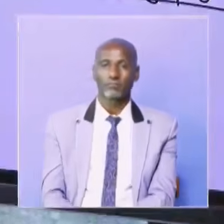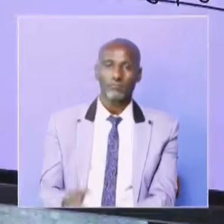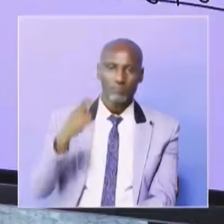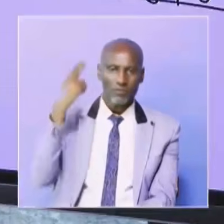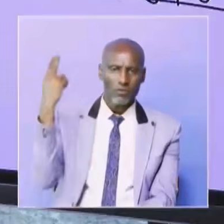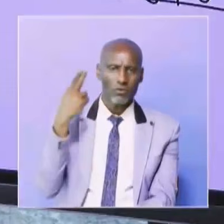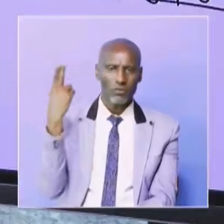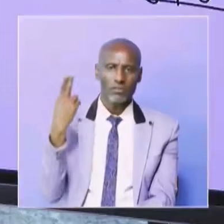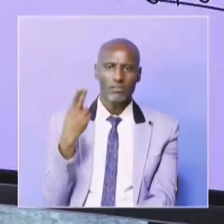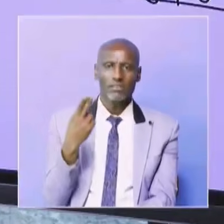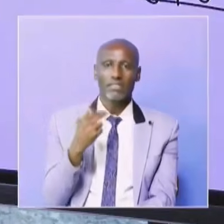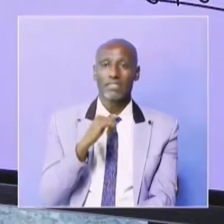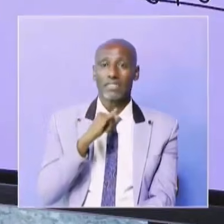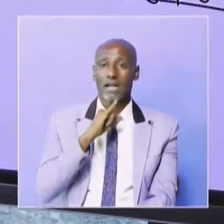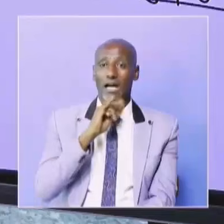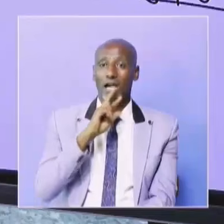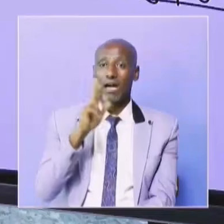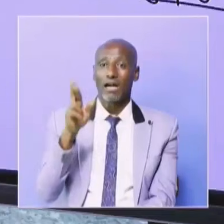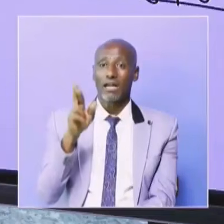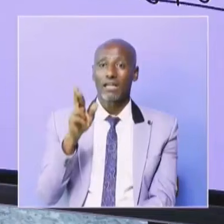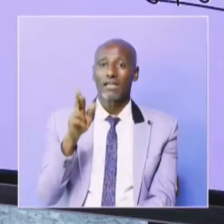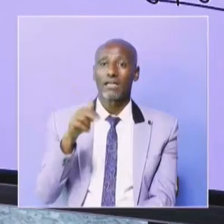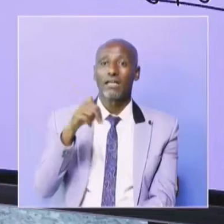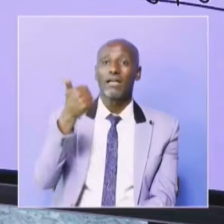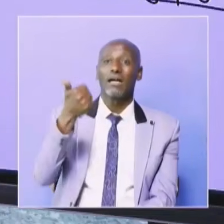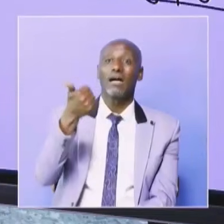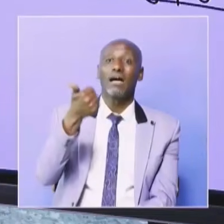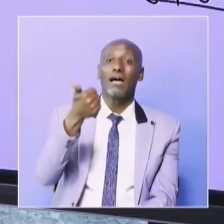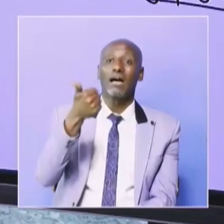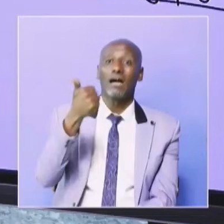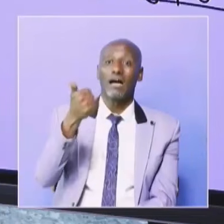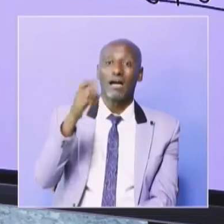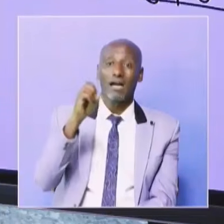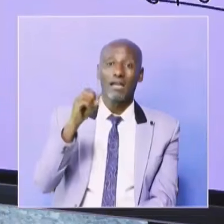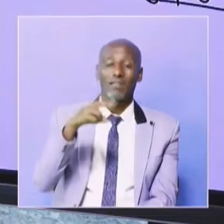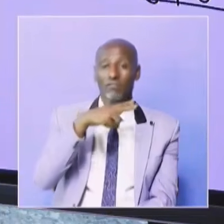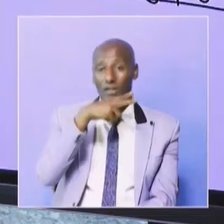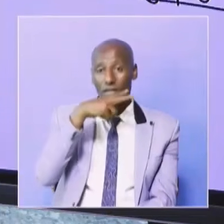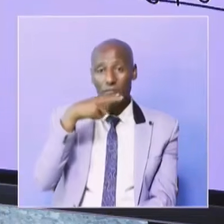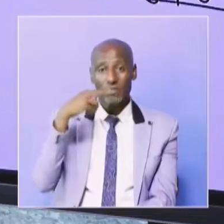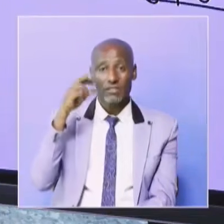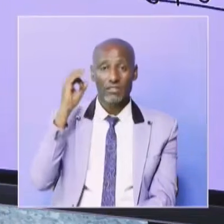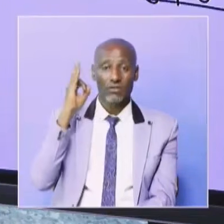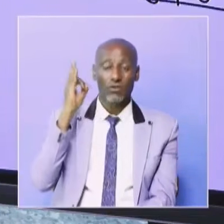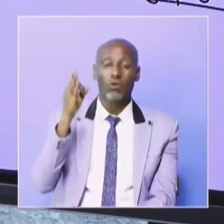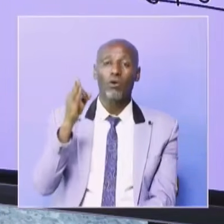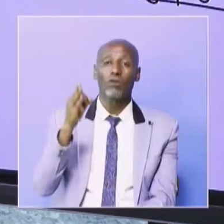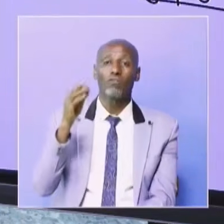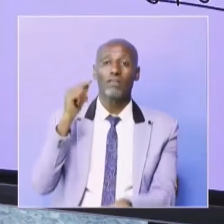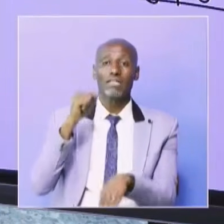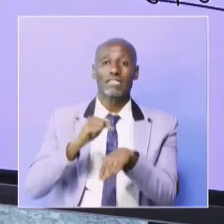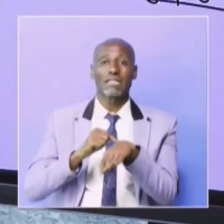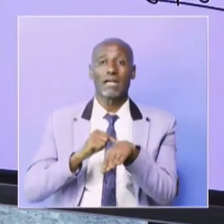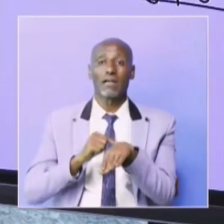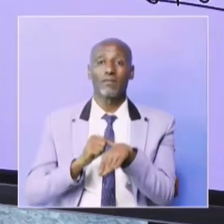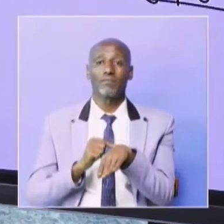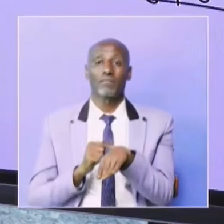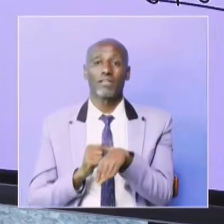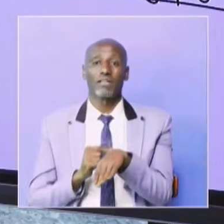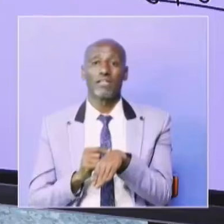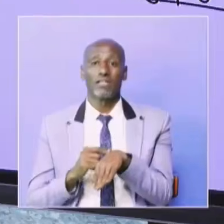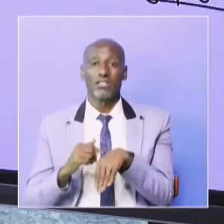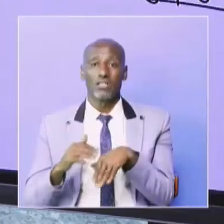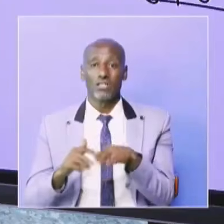always, these are adverbs of time that can show us how often